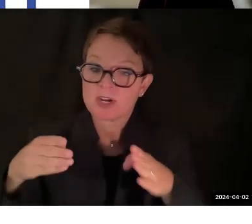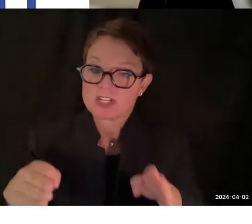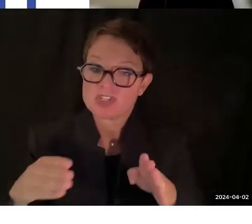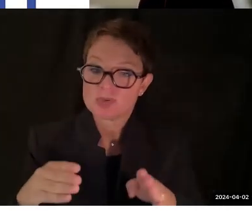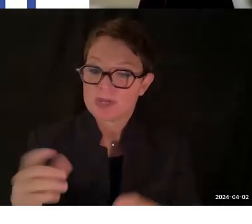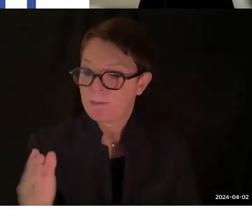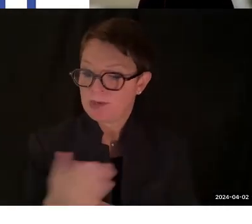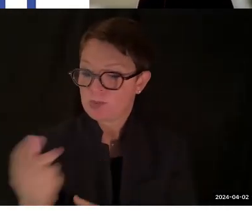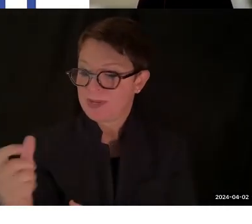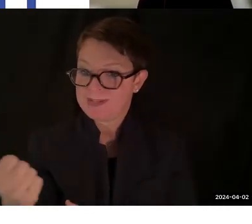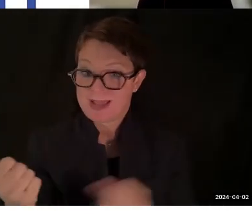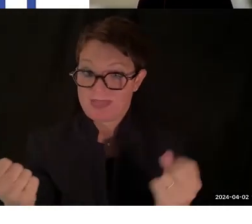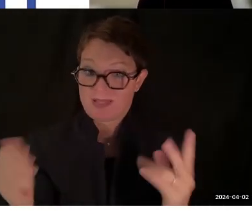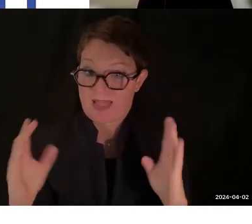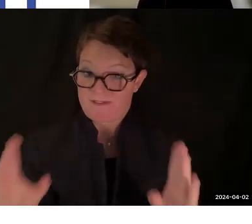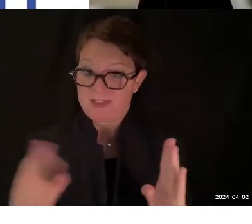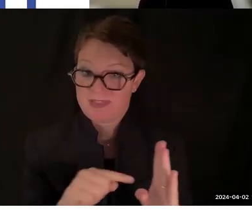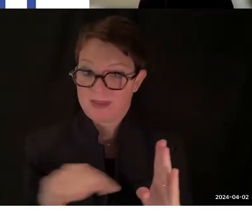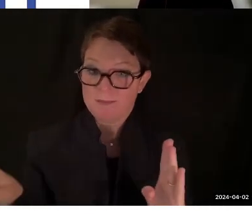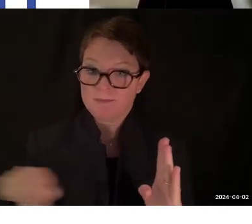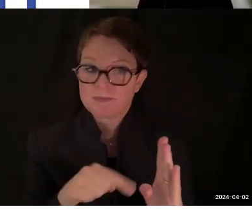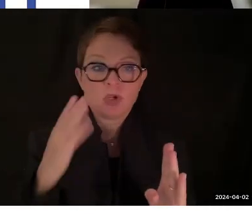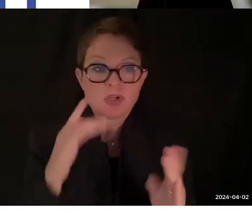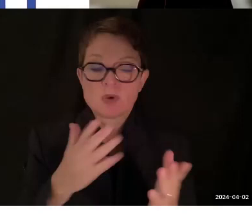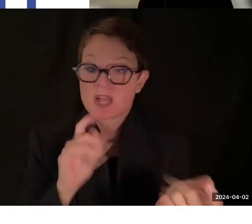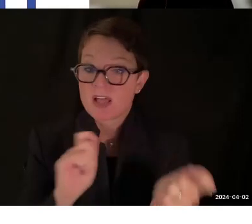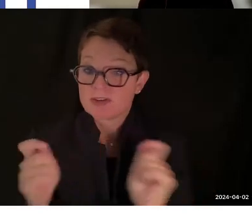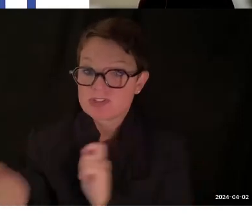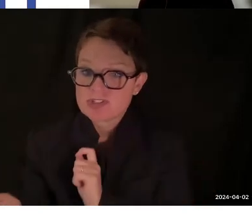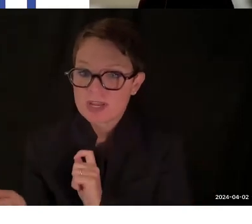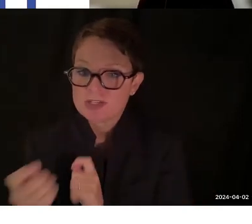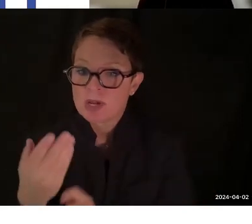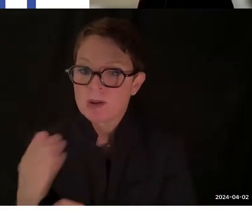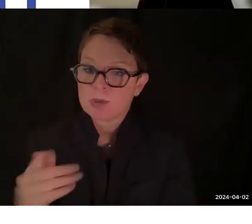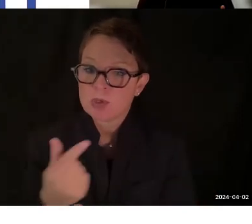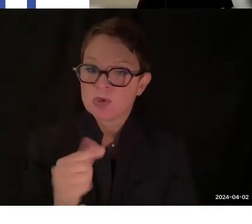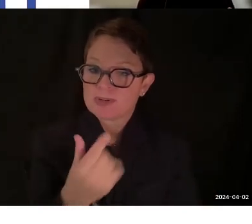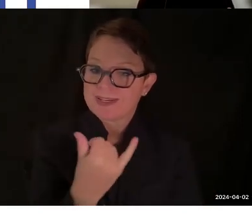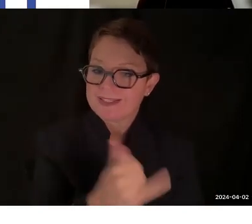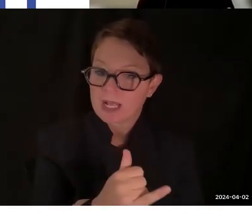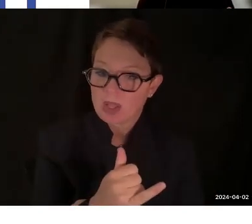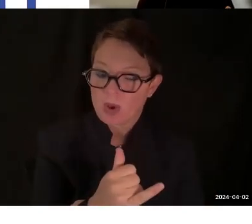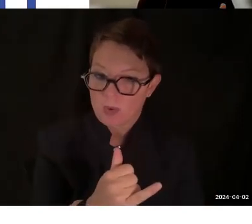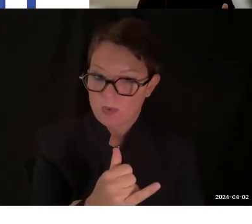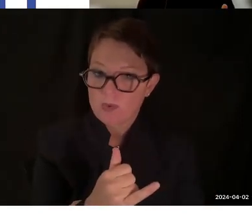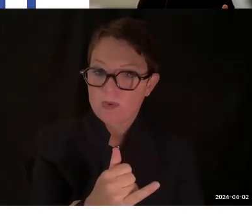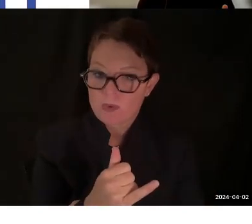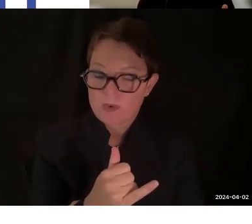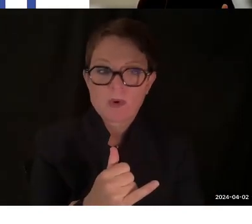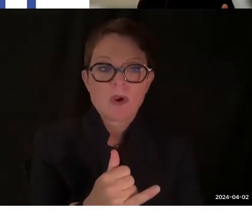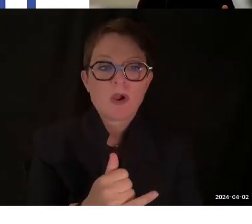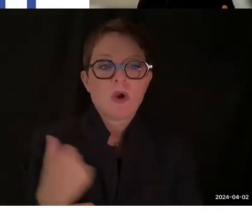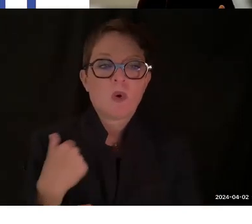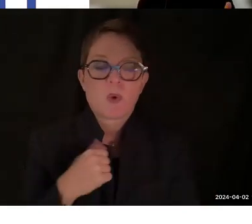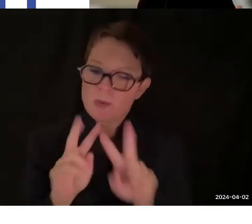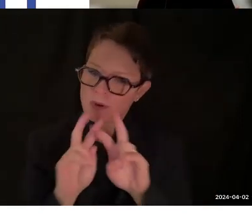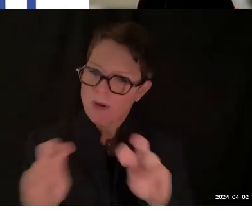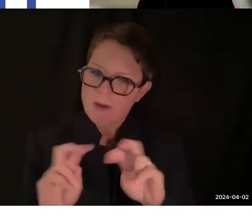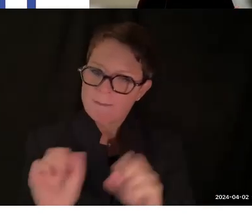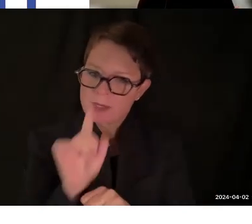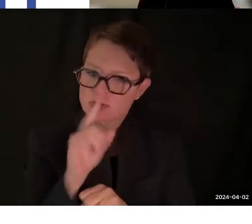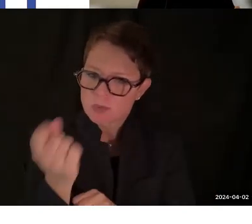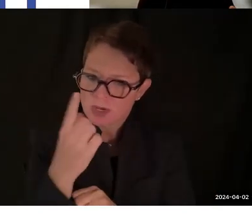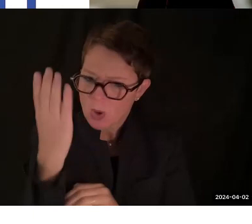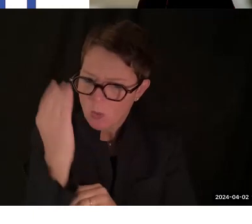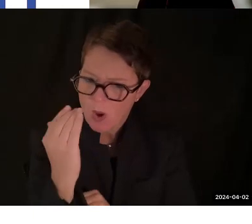10th and 11th Street is you'll see that the colors have changed from blue to green and yellow. So we want to take a look and make sure we